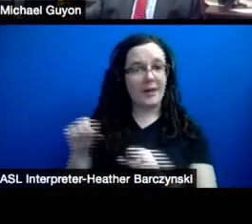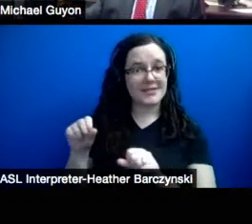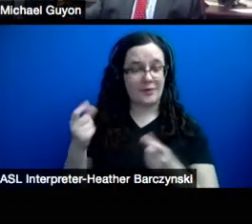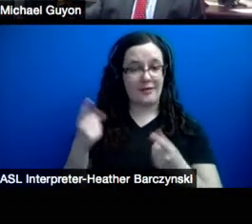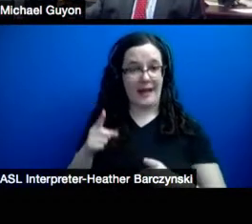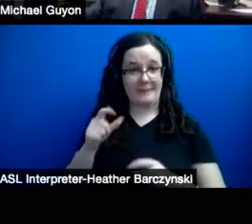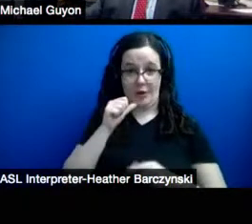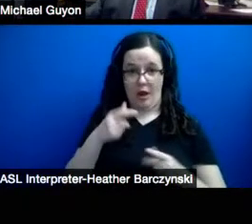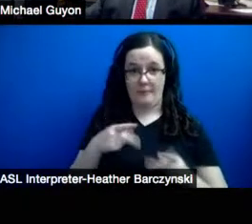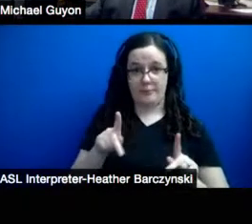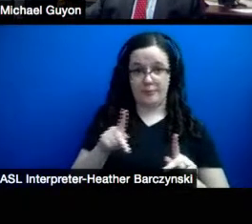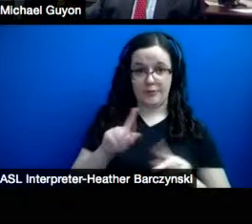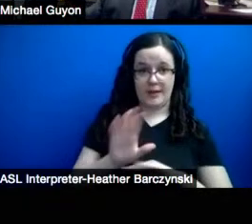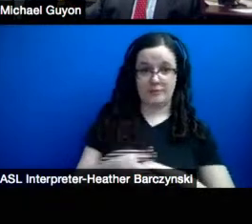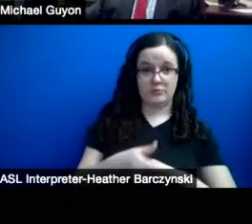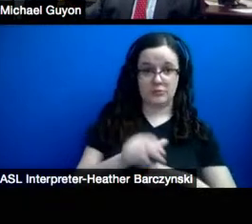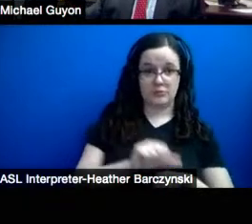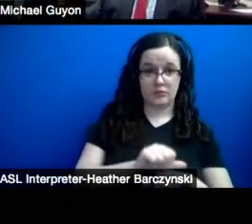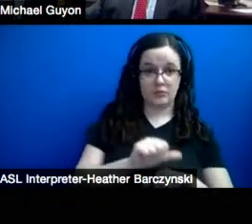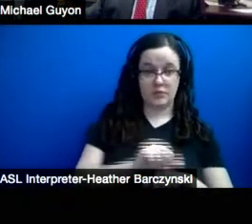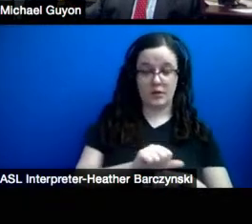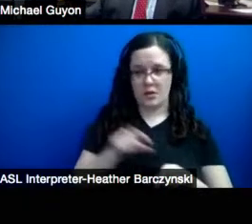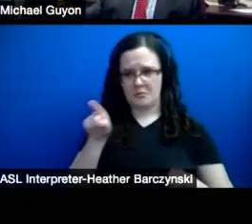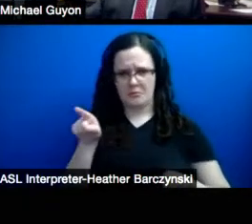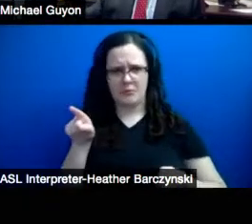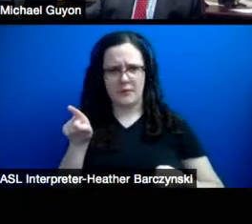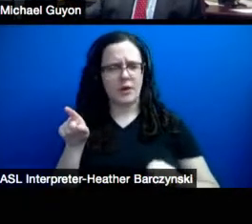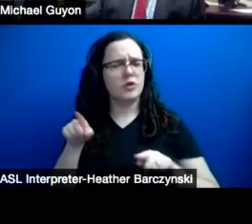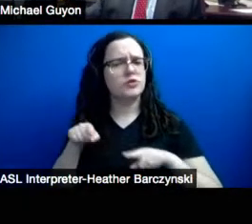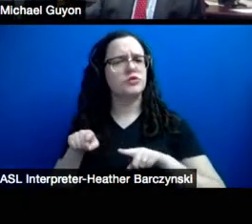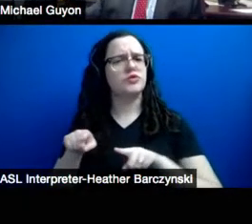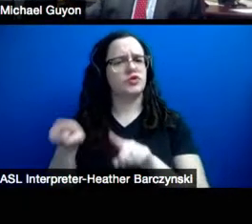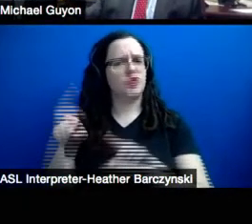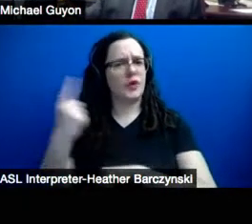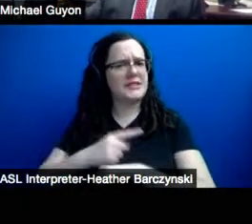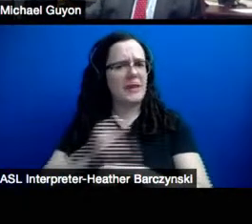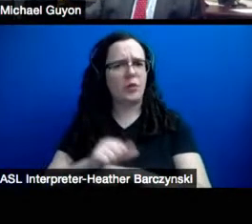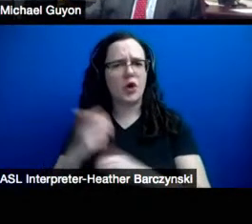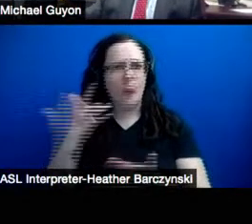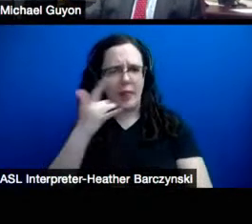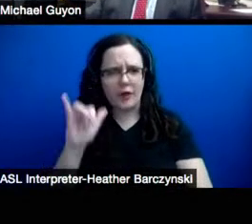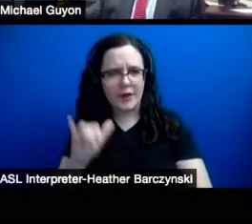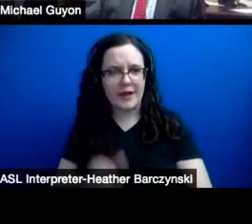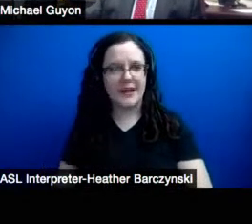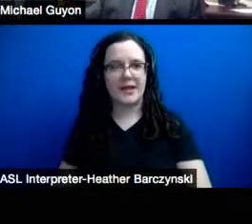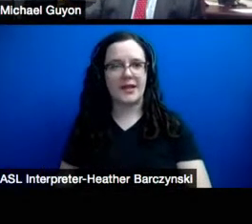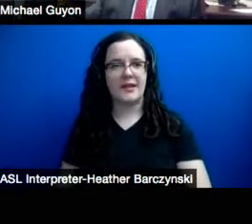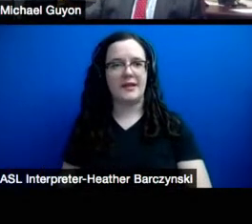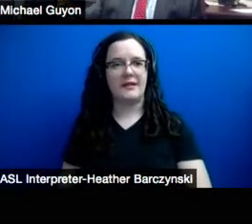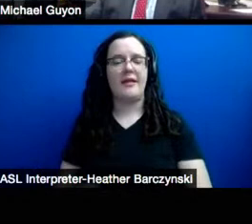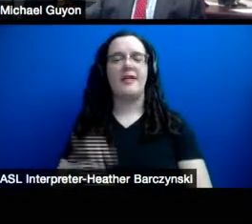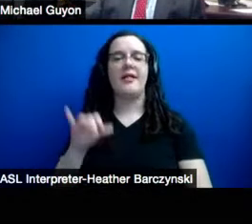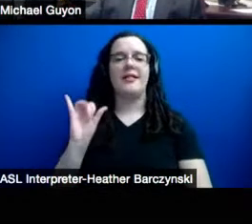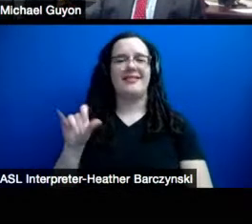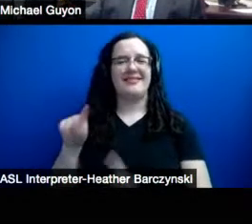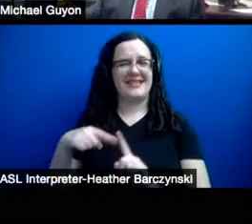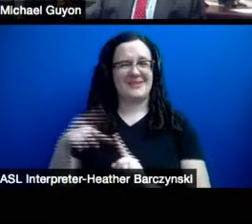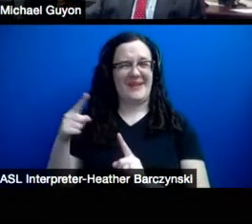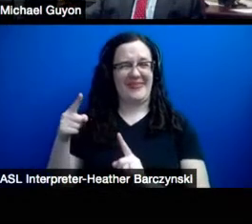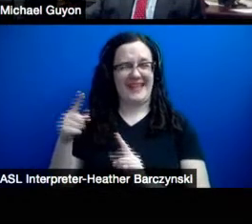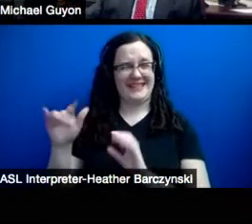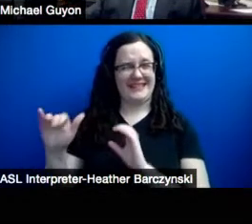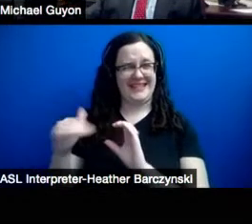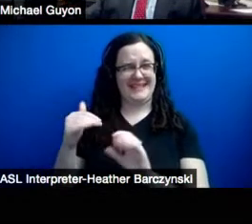of doing work during the day. And that's when we got that less than politically correct, I